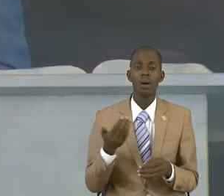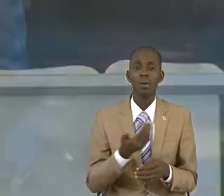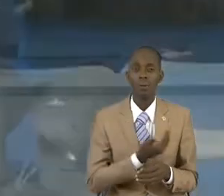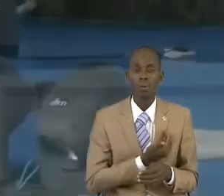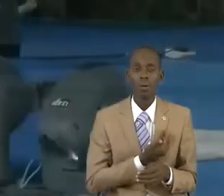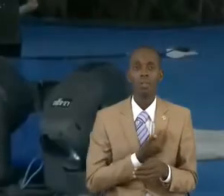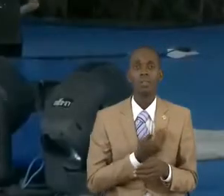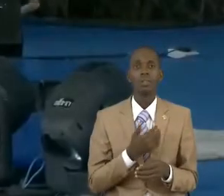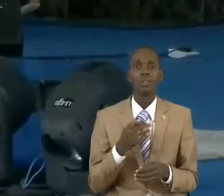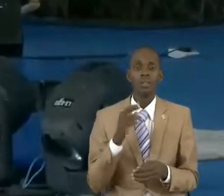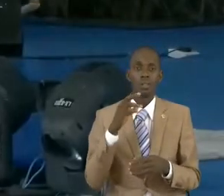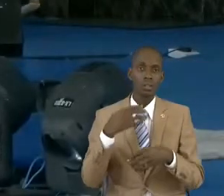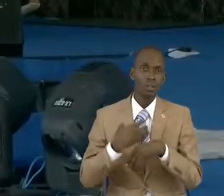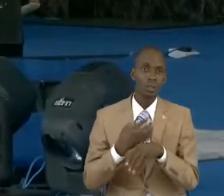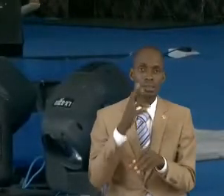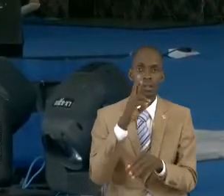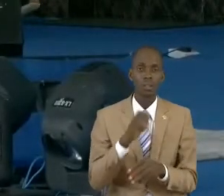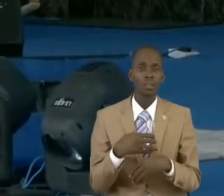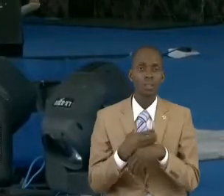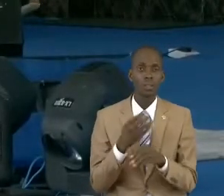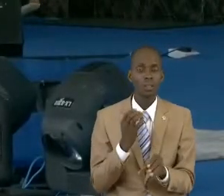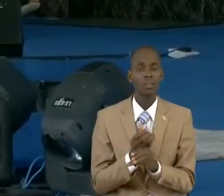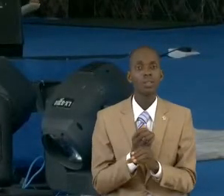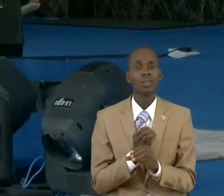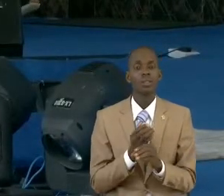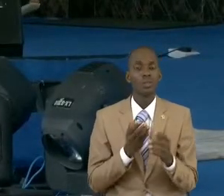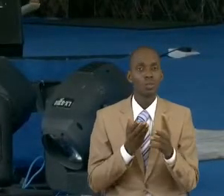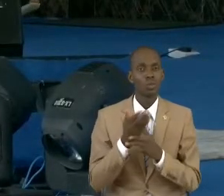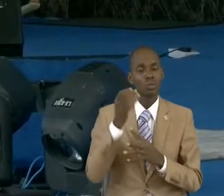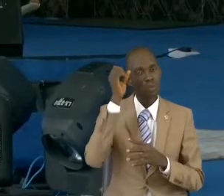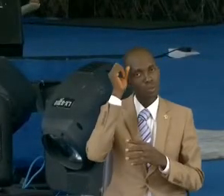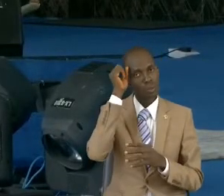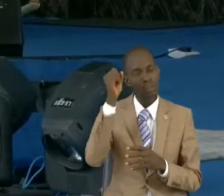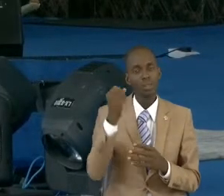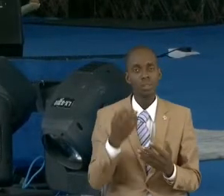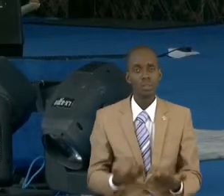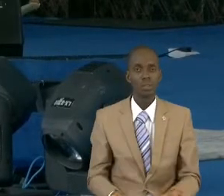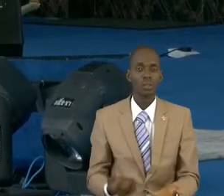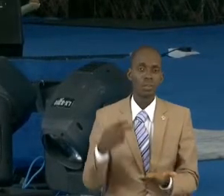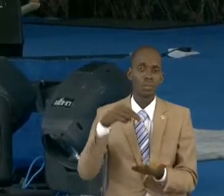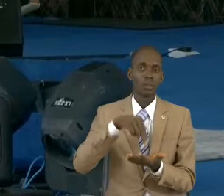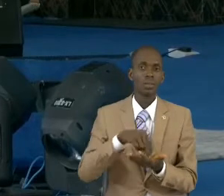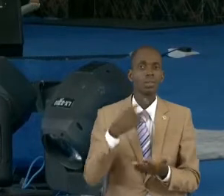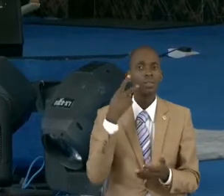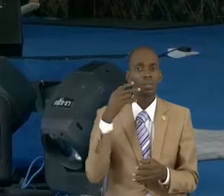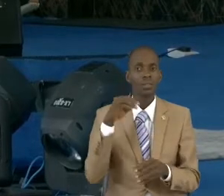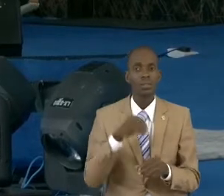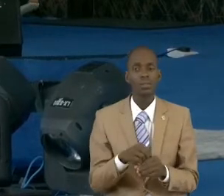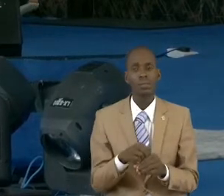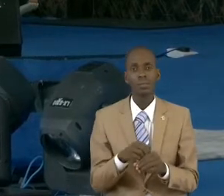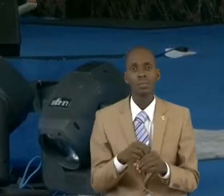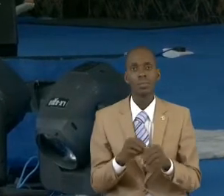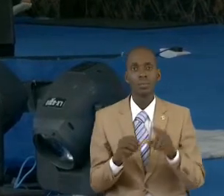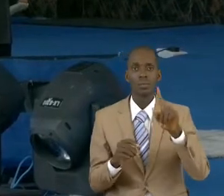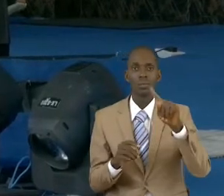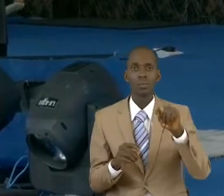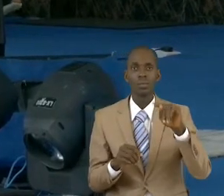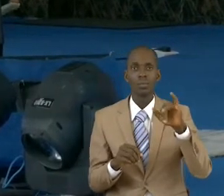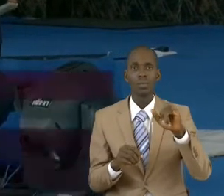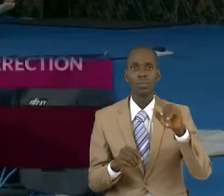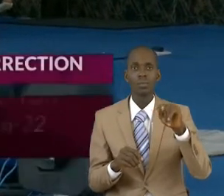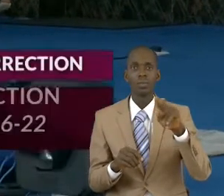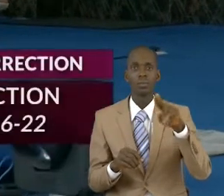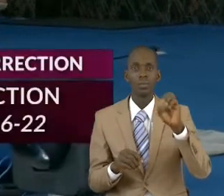regeneration through his resurrection. Look at Titus chapter 3. I'm reading from